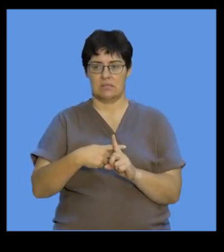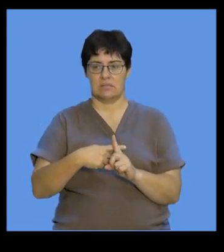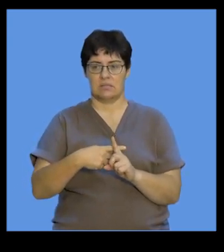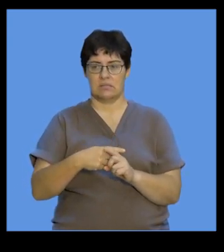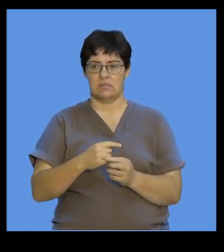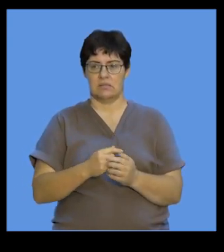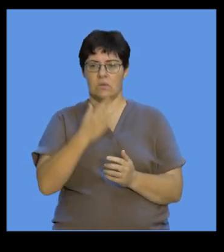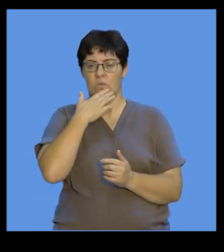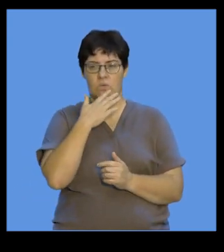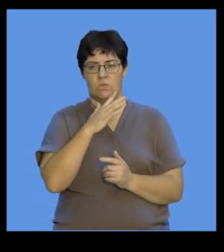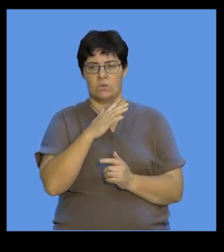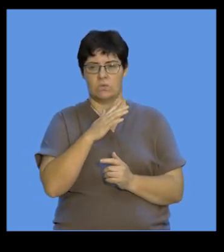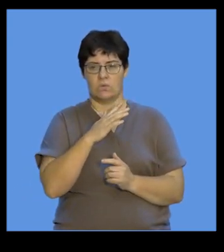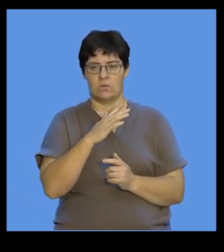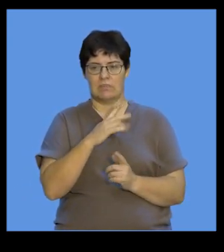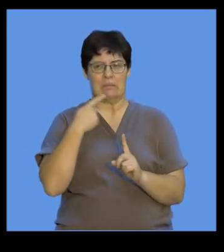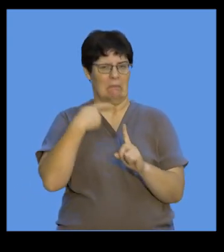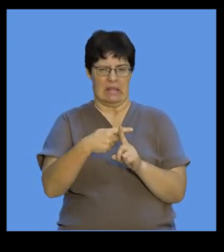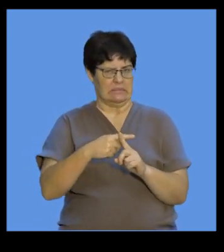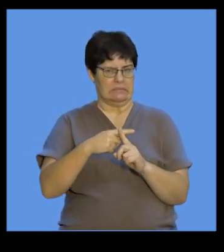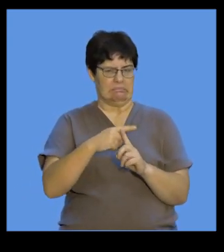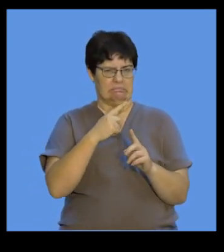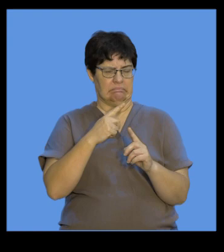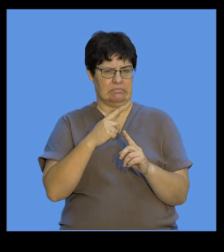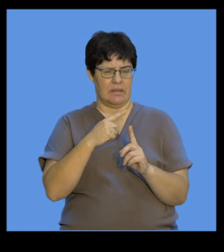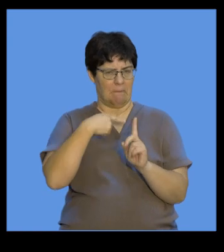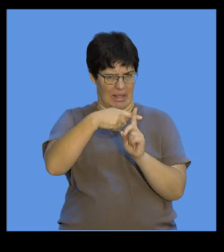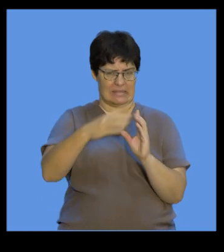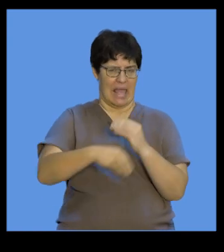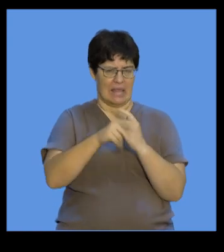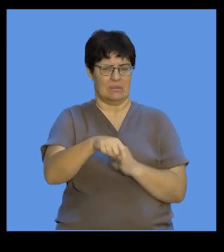Maybe I should write a plus instead of a multiplication.